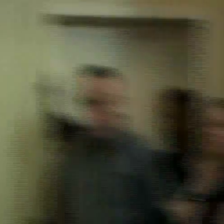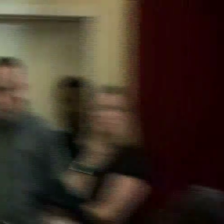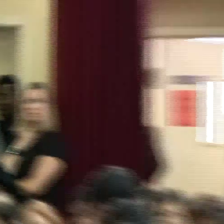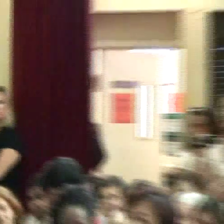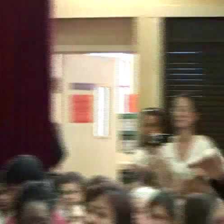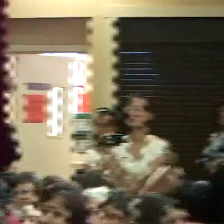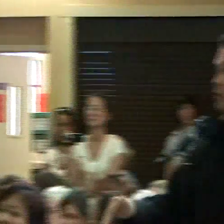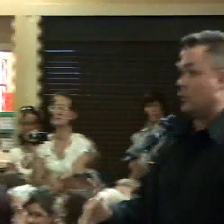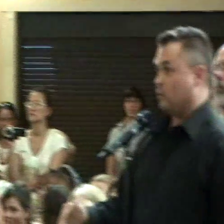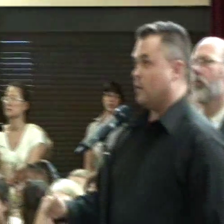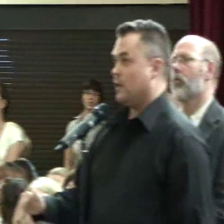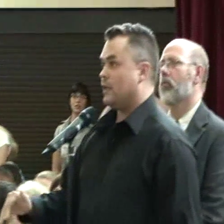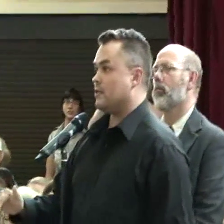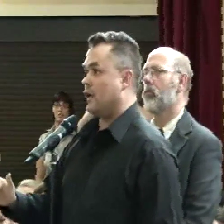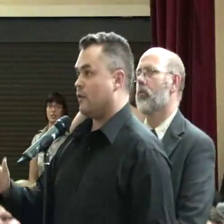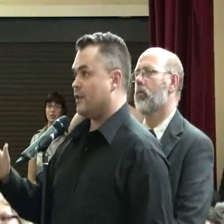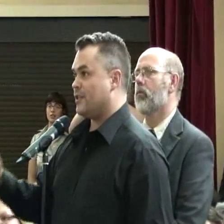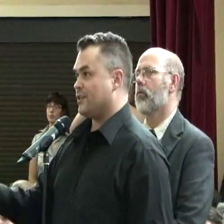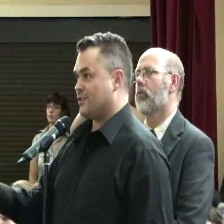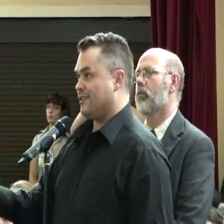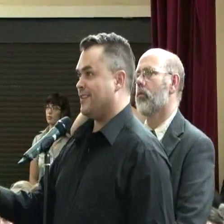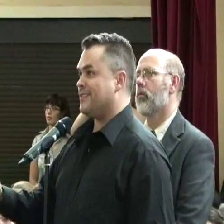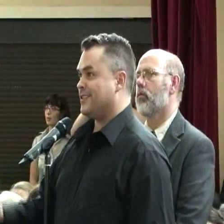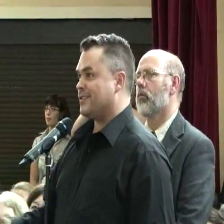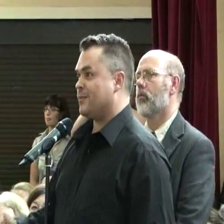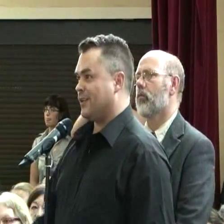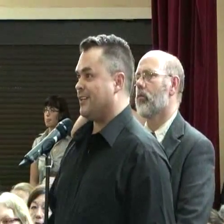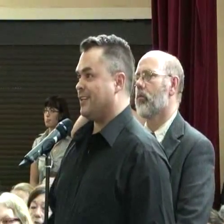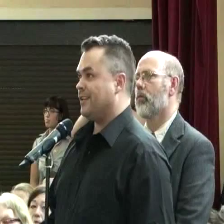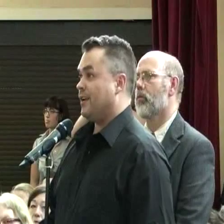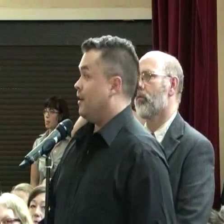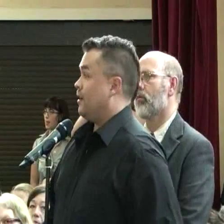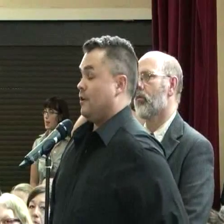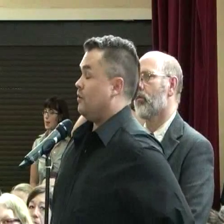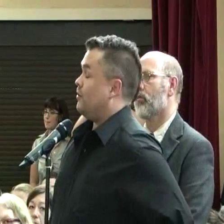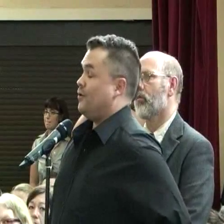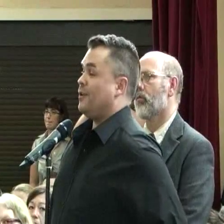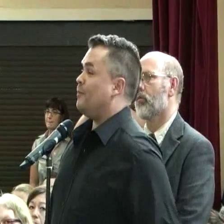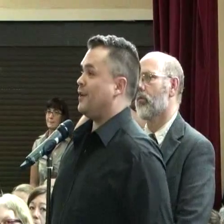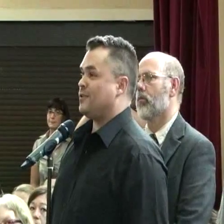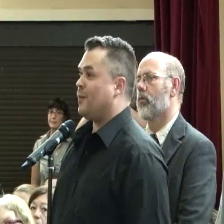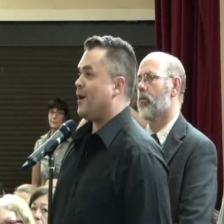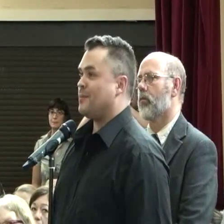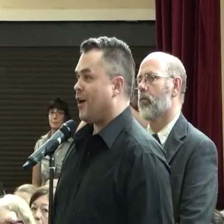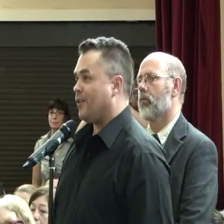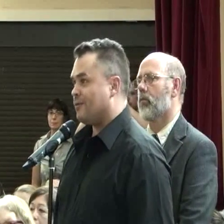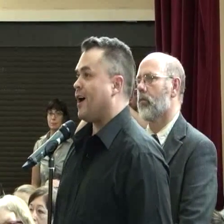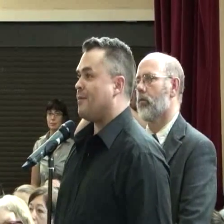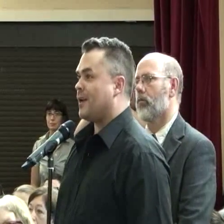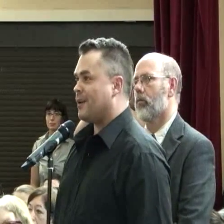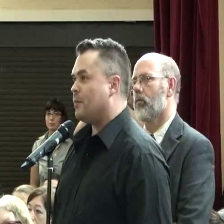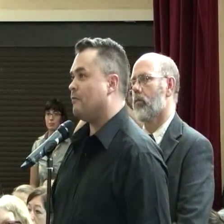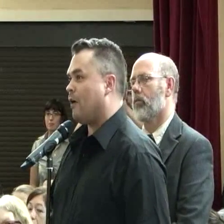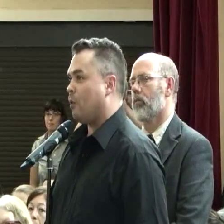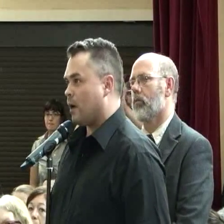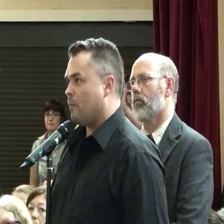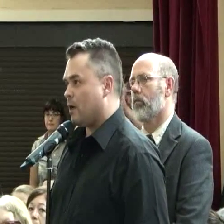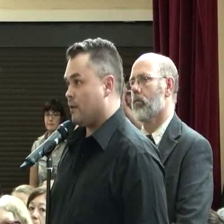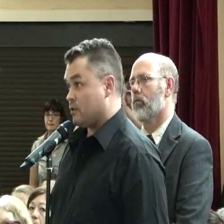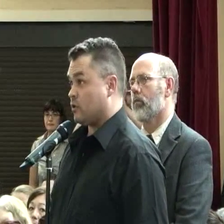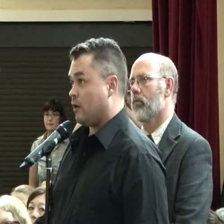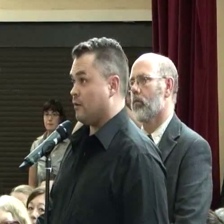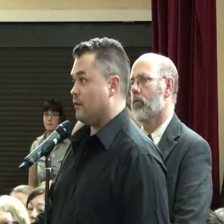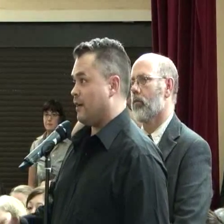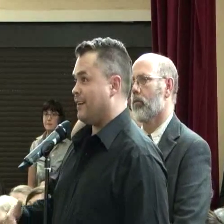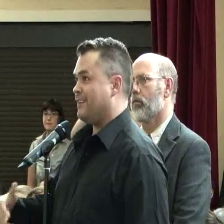enforcement. And what I'm saying to you is now that addiction is a disability, you can bet your bottom dollar, Rob, that I'm going to be following up